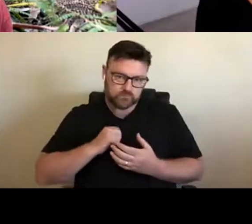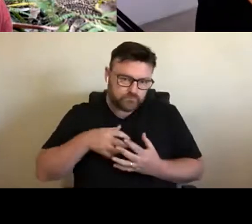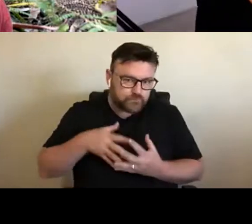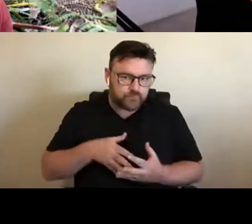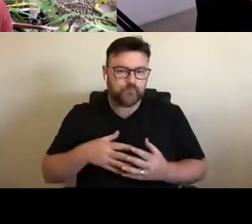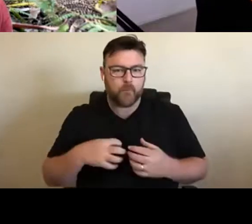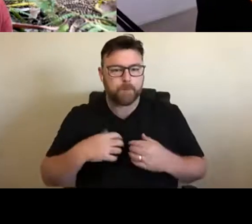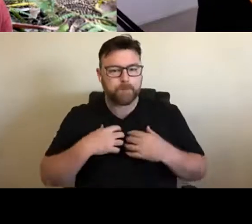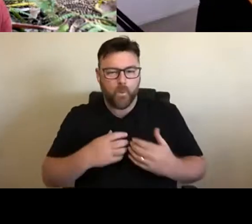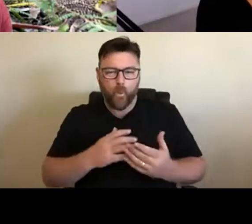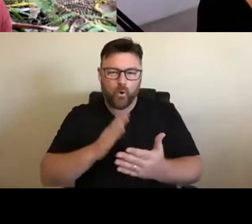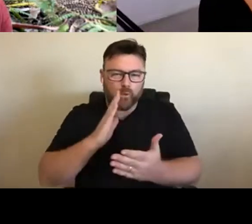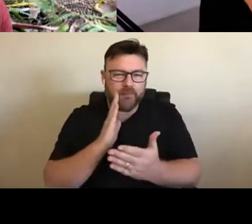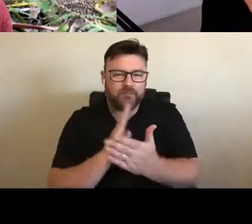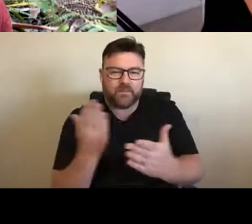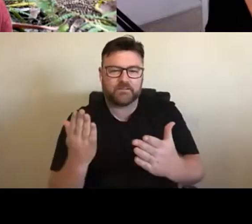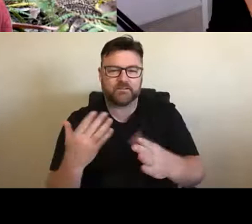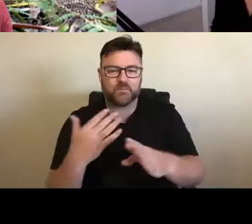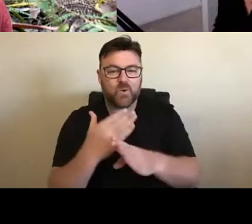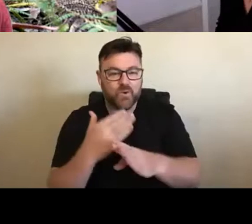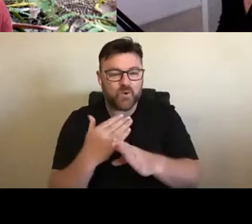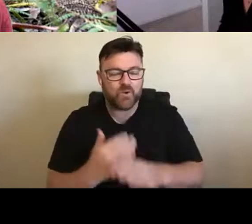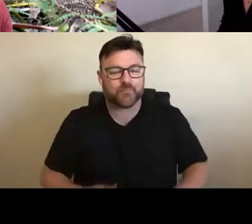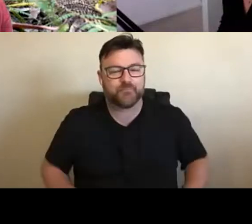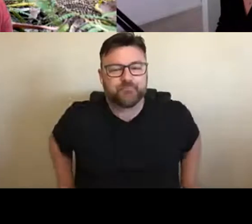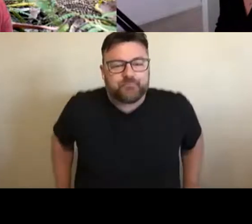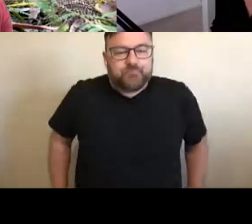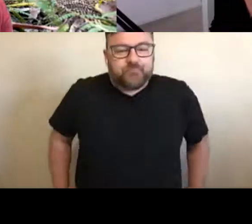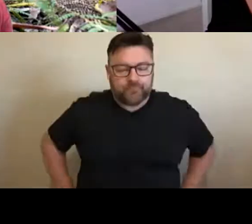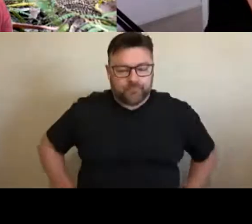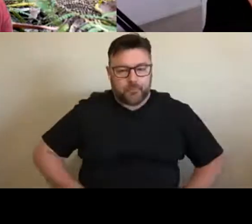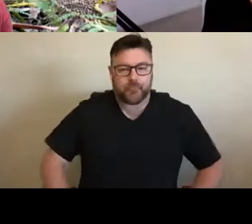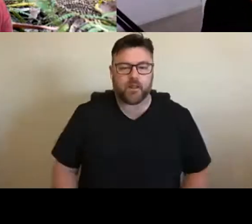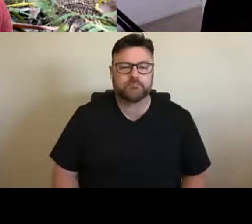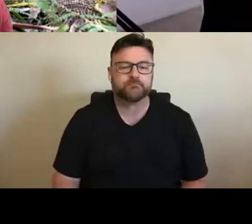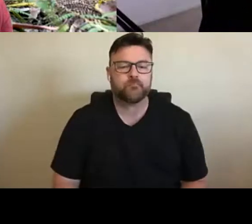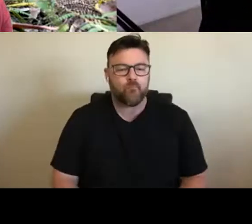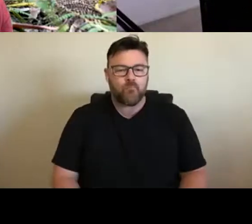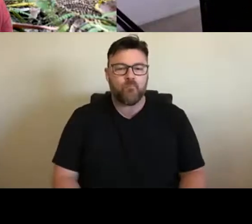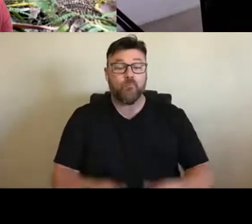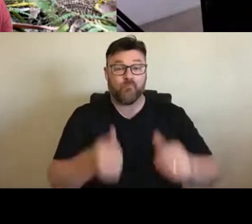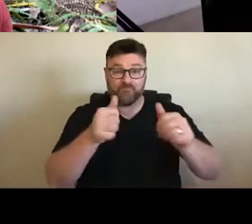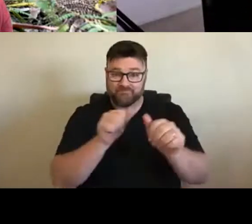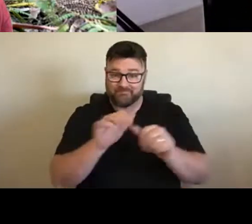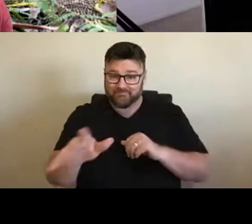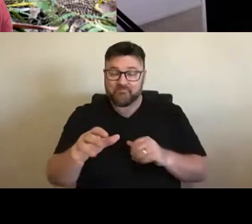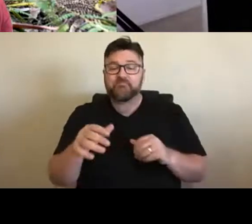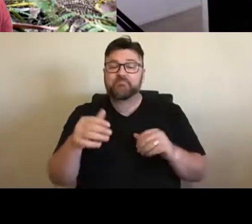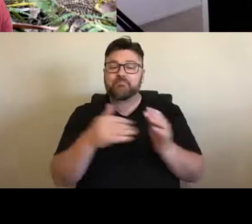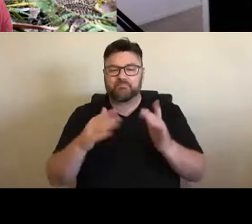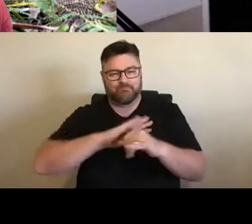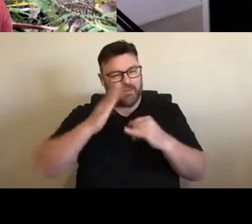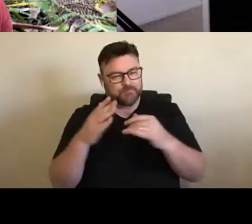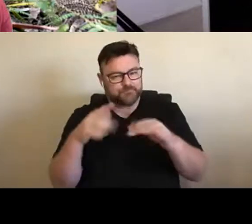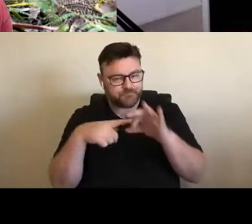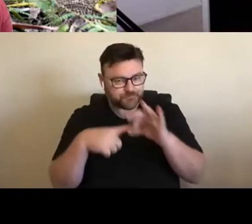authentic work. Yeah. Great. So this is sort of the last question that I'll propose before